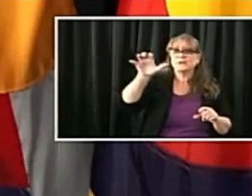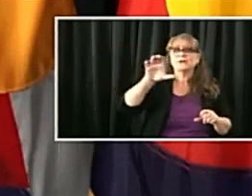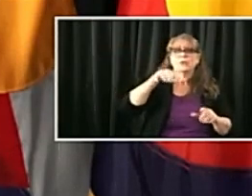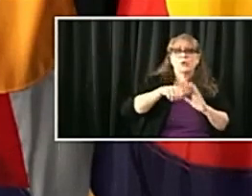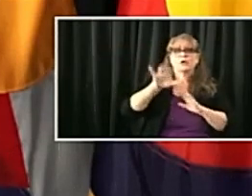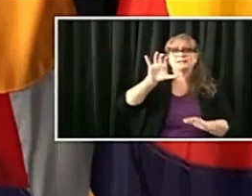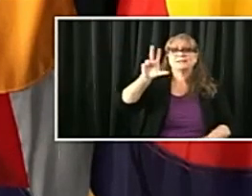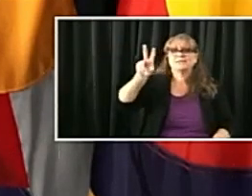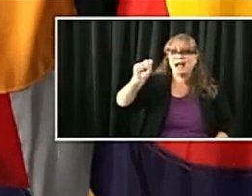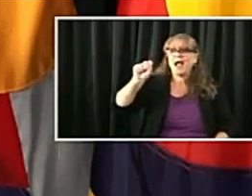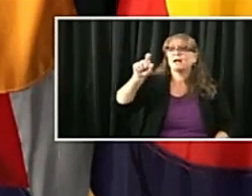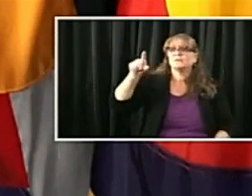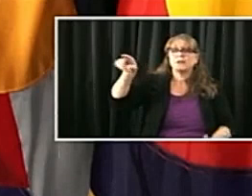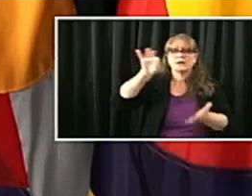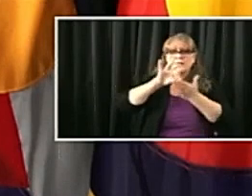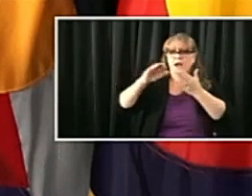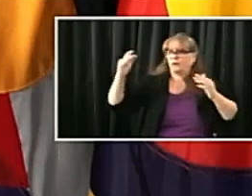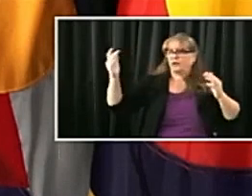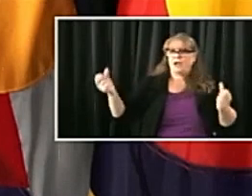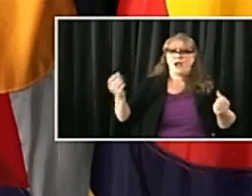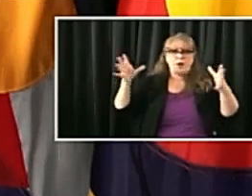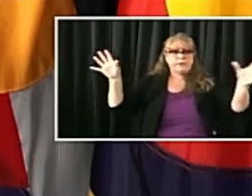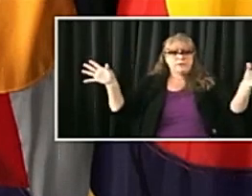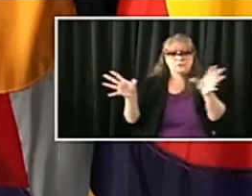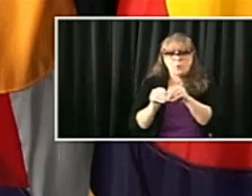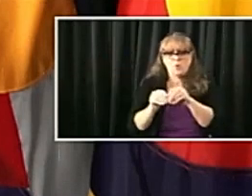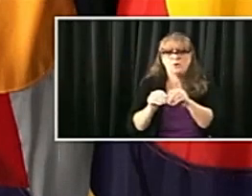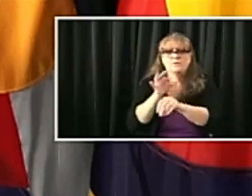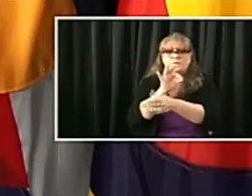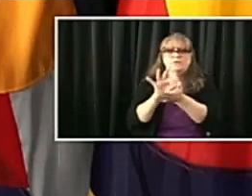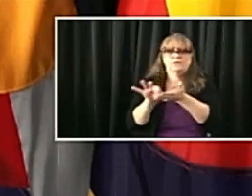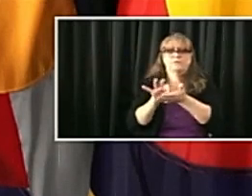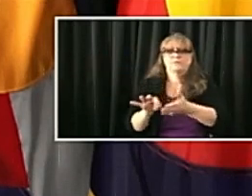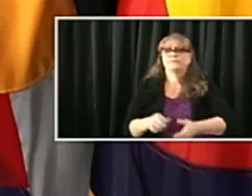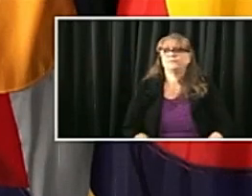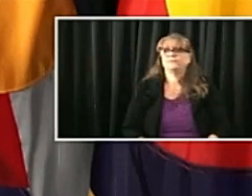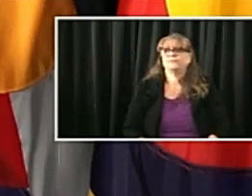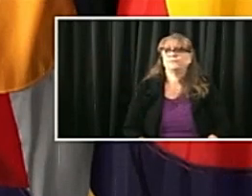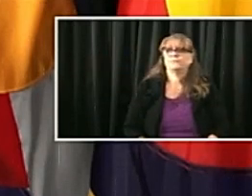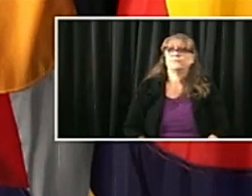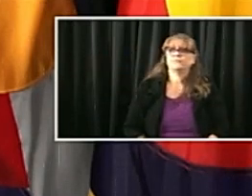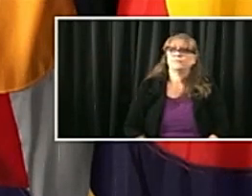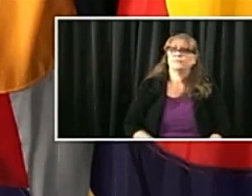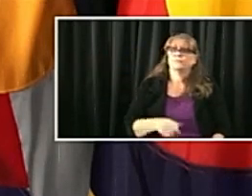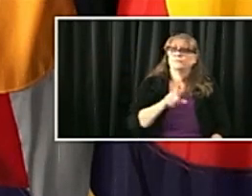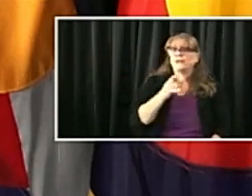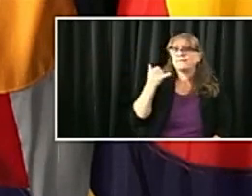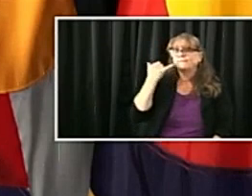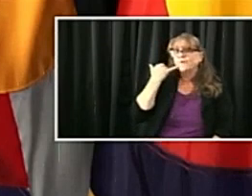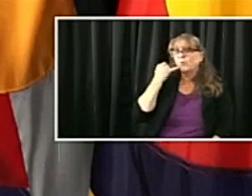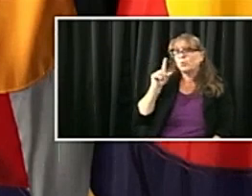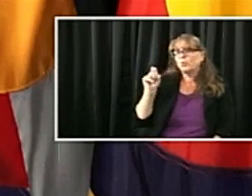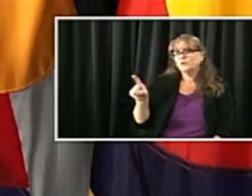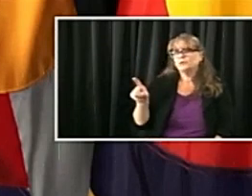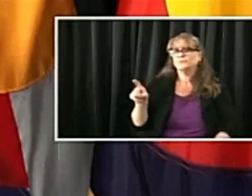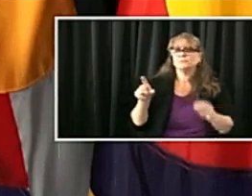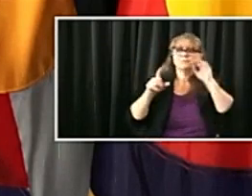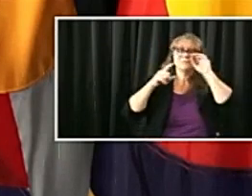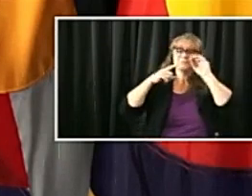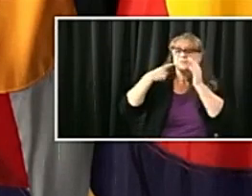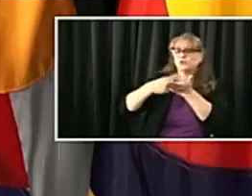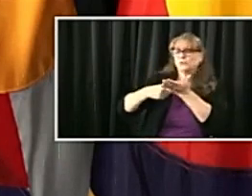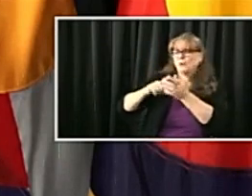Chris Vanderveen from 9 News. I want to switch gears just really quickly and talk about some unemployment issues. We've been hearing from a lot of people simply have